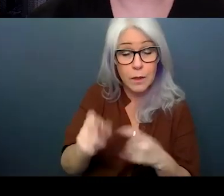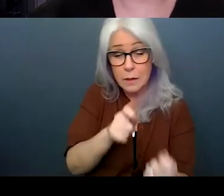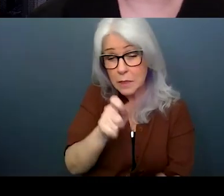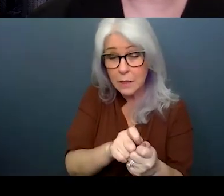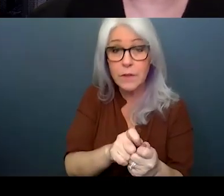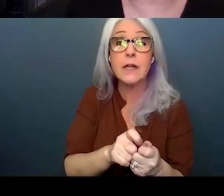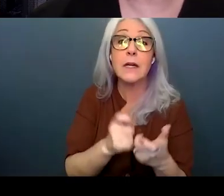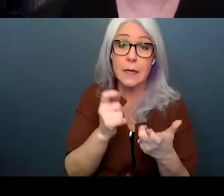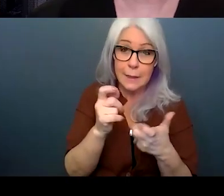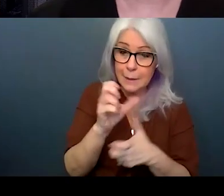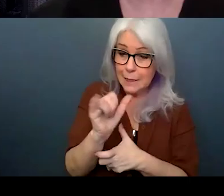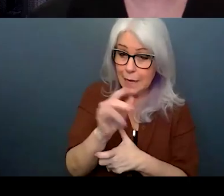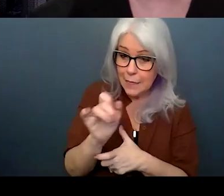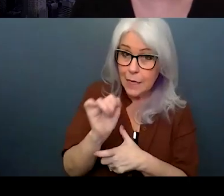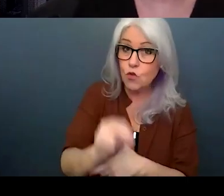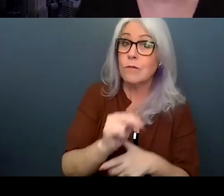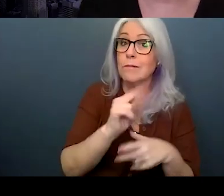your course and your assignment.